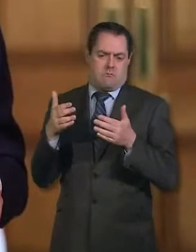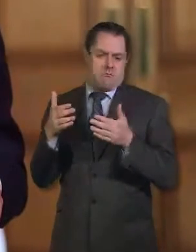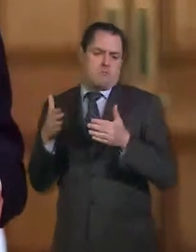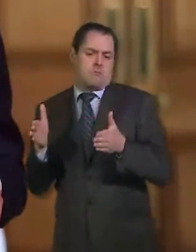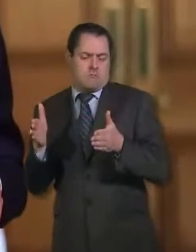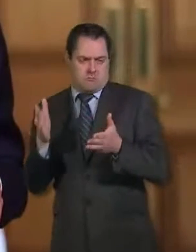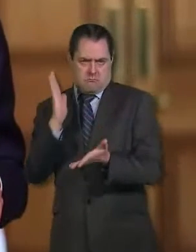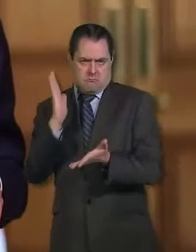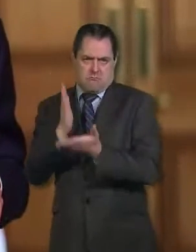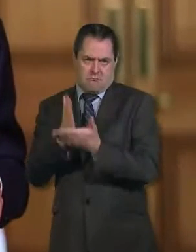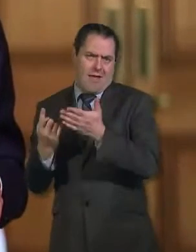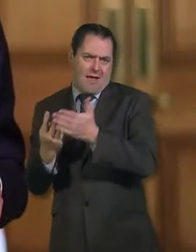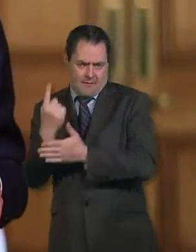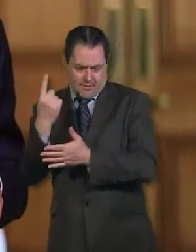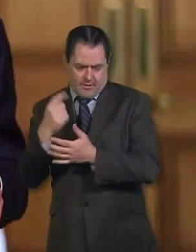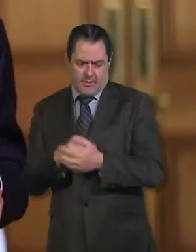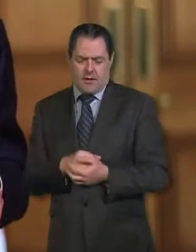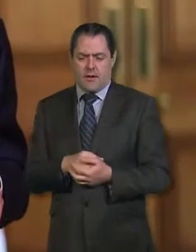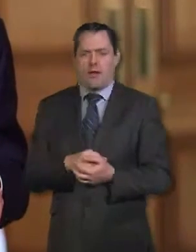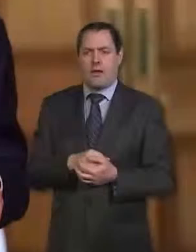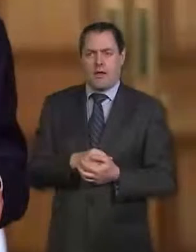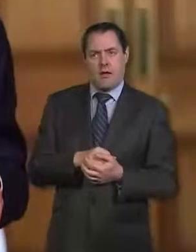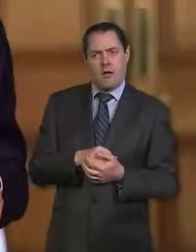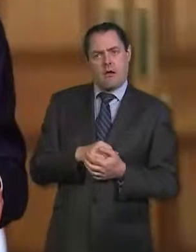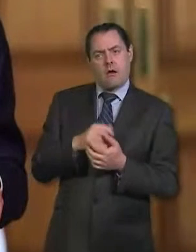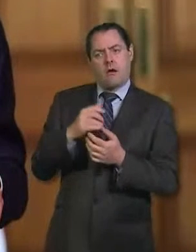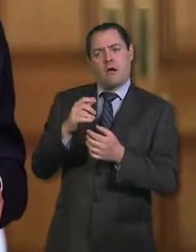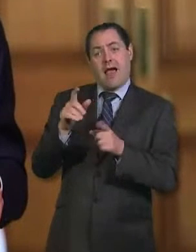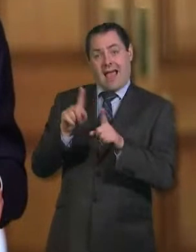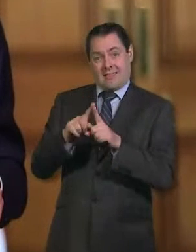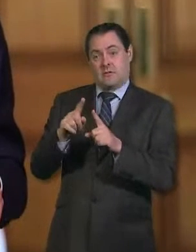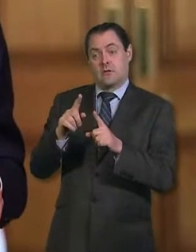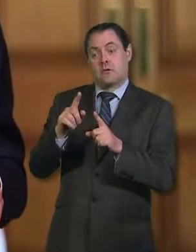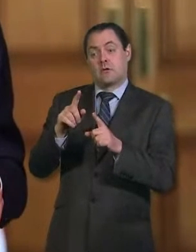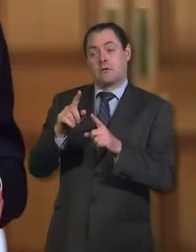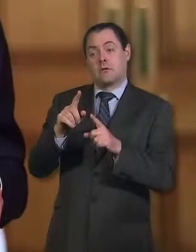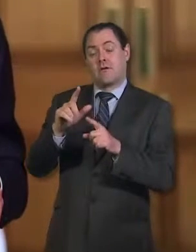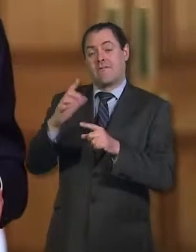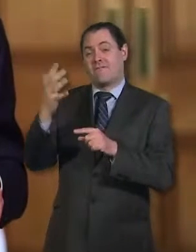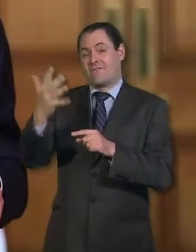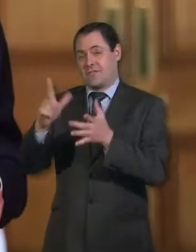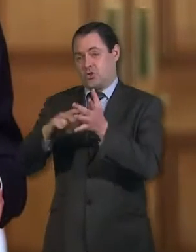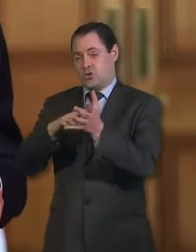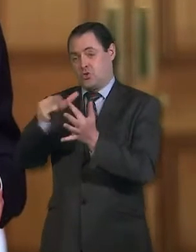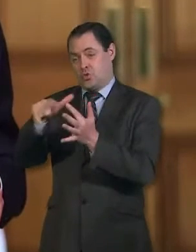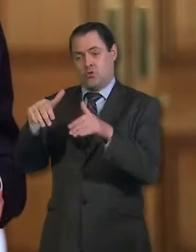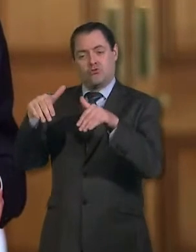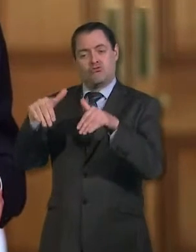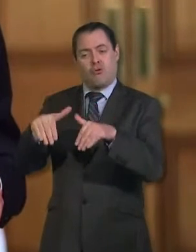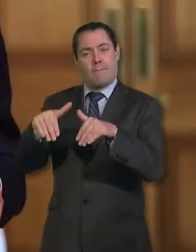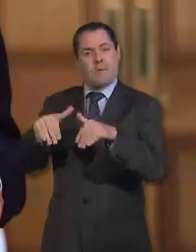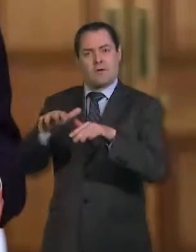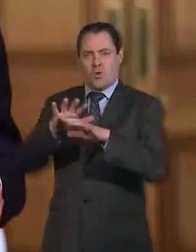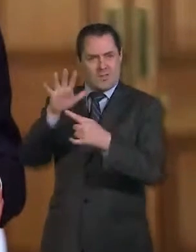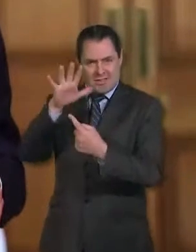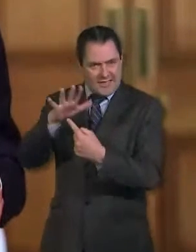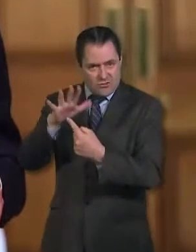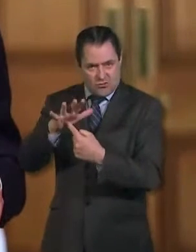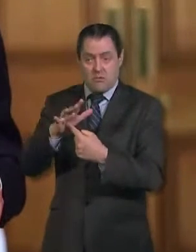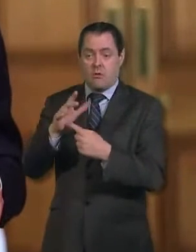from the middle of June, starting to open up non-essential retail. And from the 1st of June,